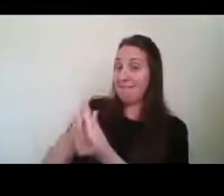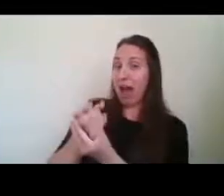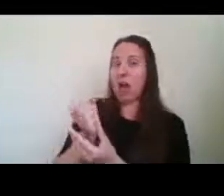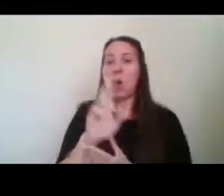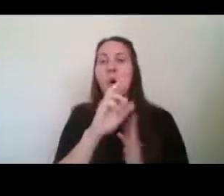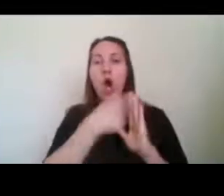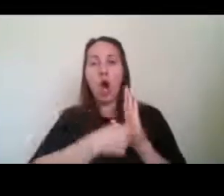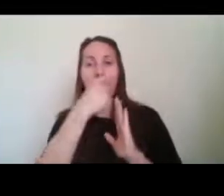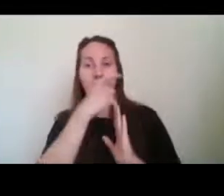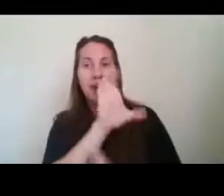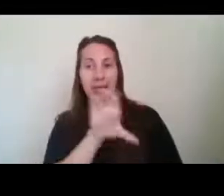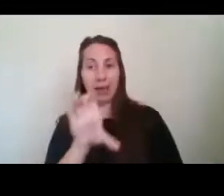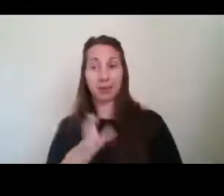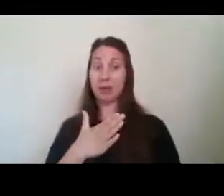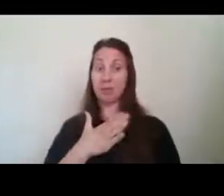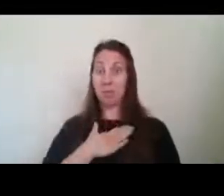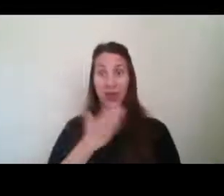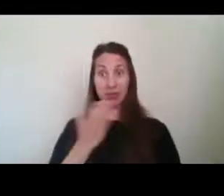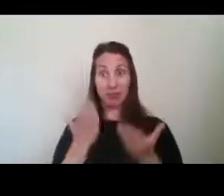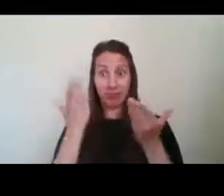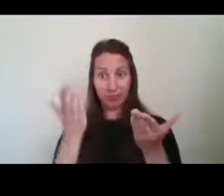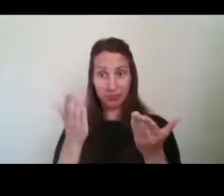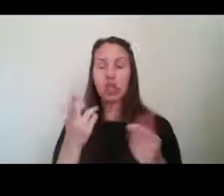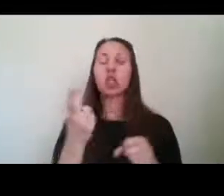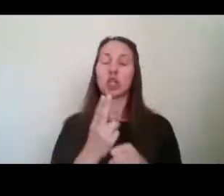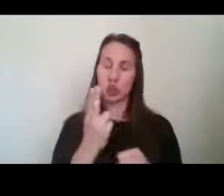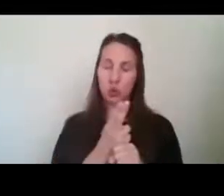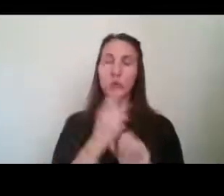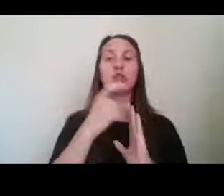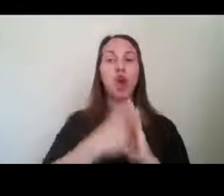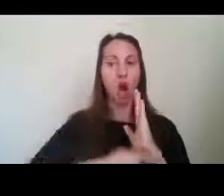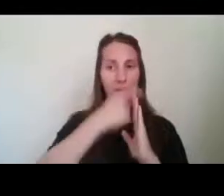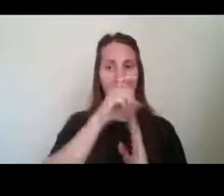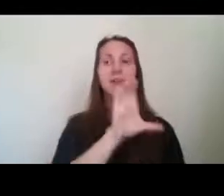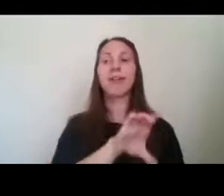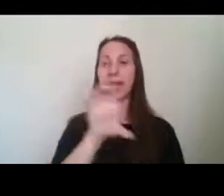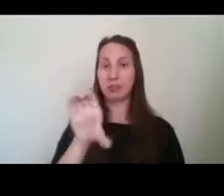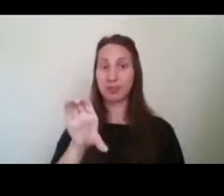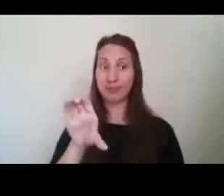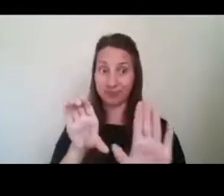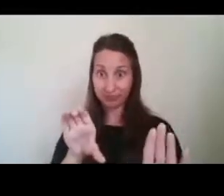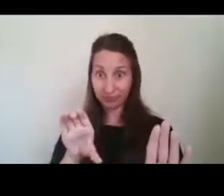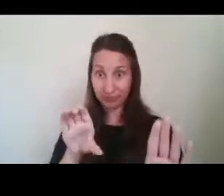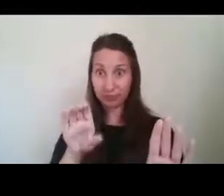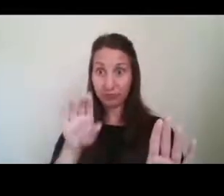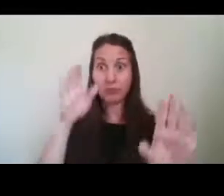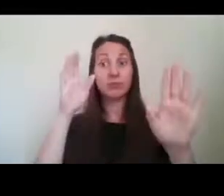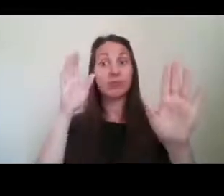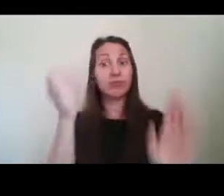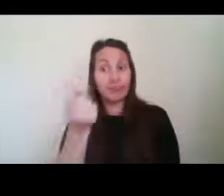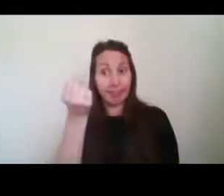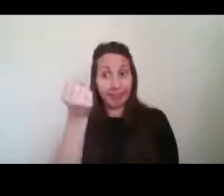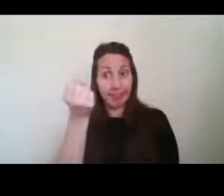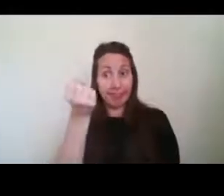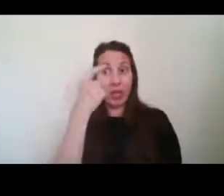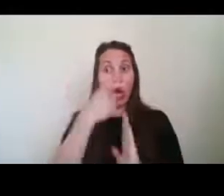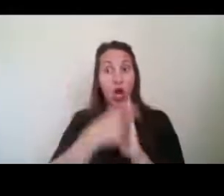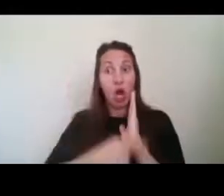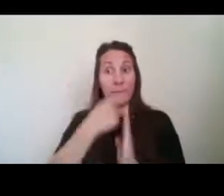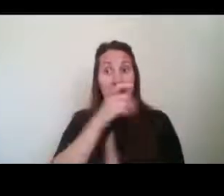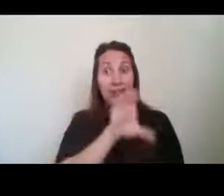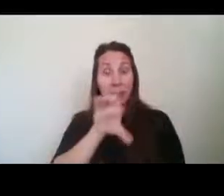do, and I highly recommend it, is use the automatic caption. Now, let me tell you, the automatic caption is not